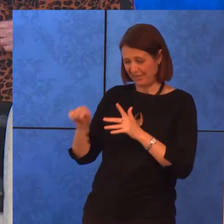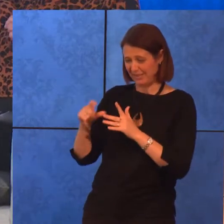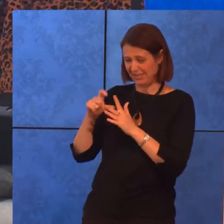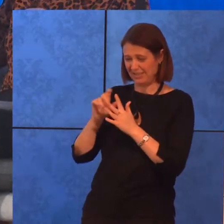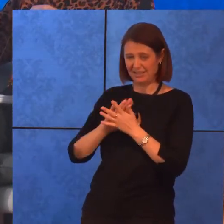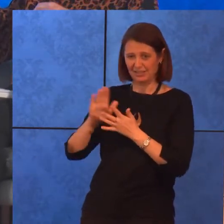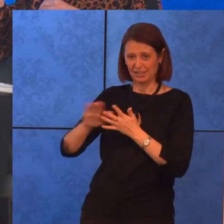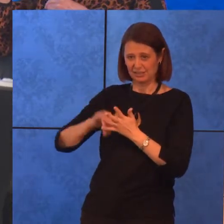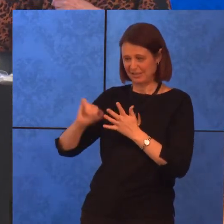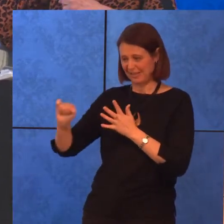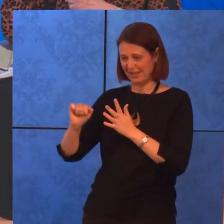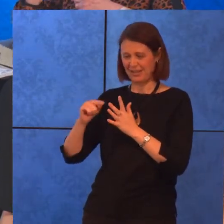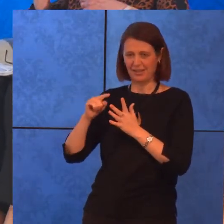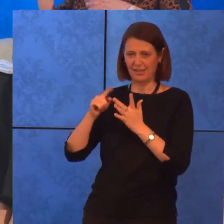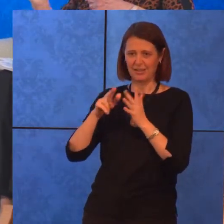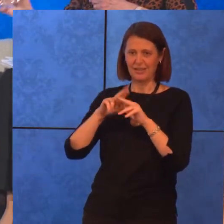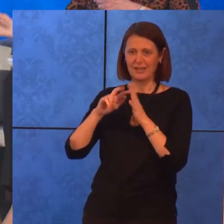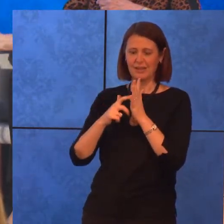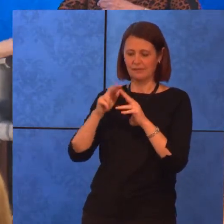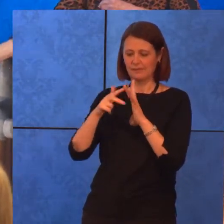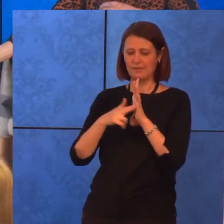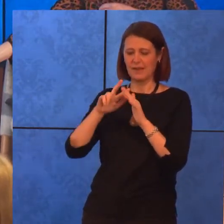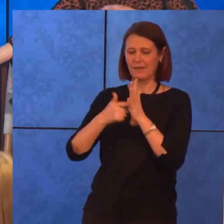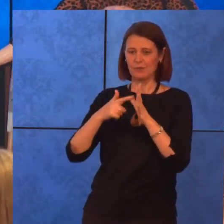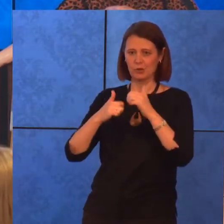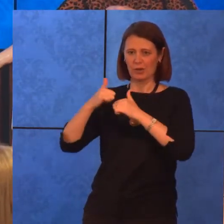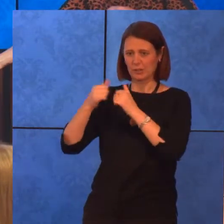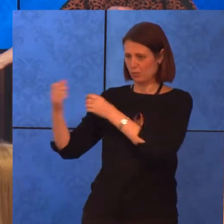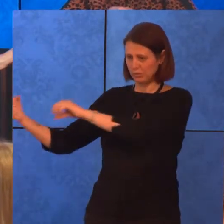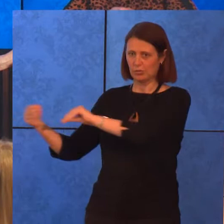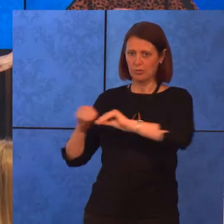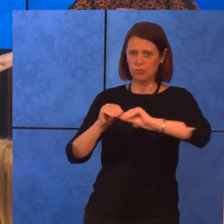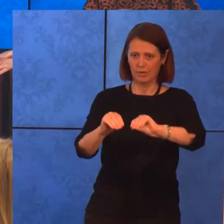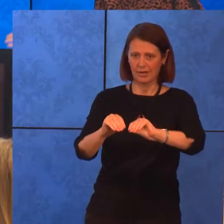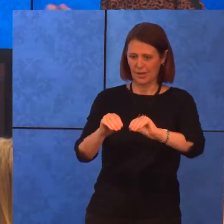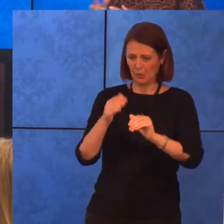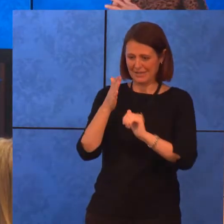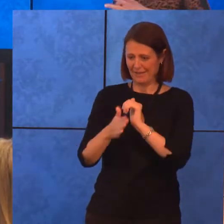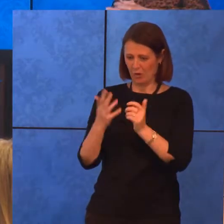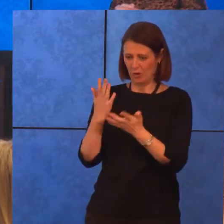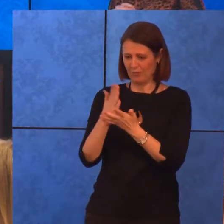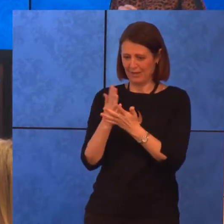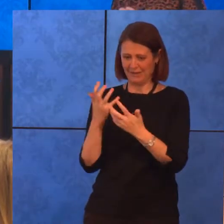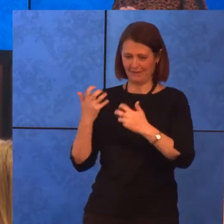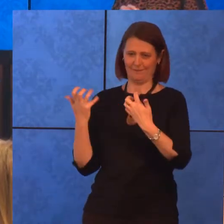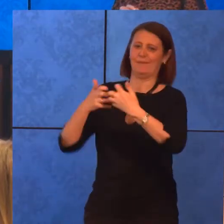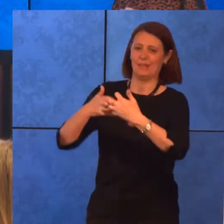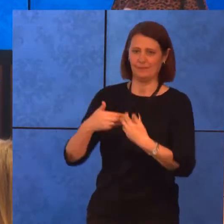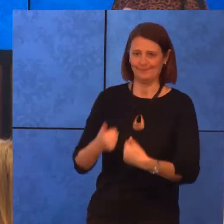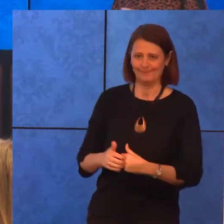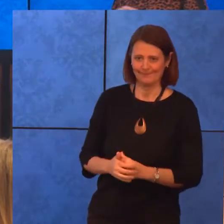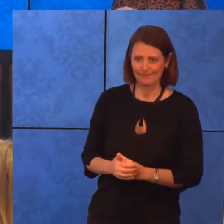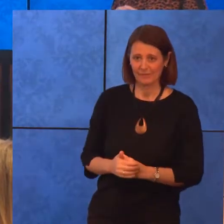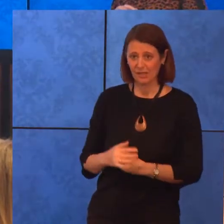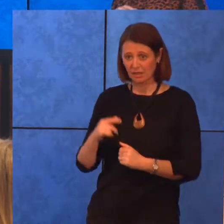IT infrastructure that was brought across, as I understand it, brought across and it was never really fit for purpose. Is that going to